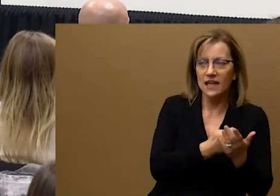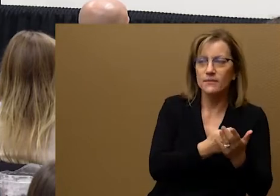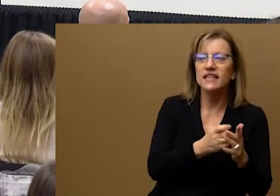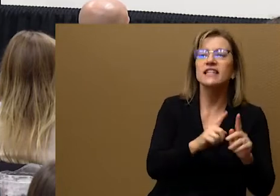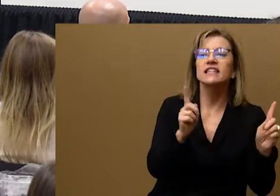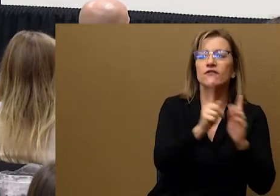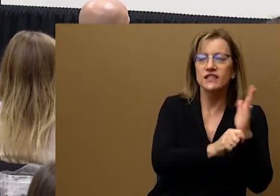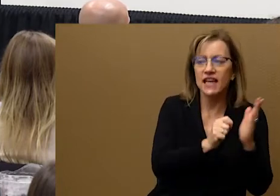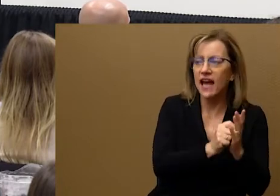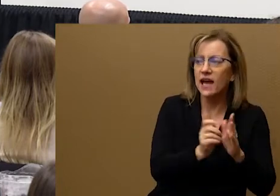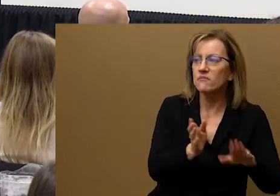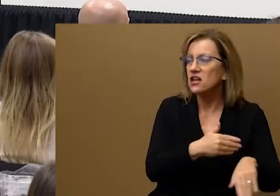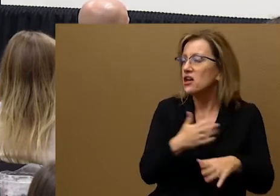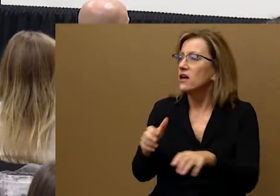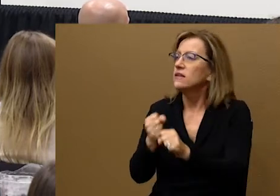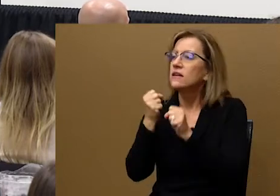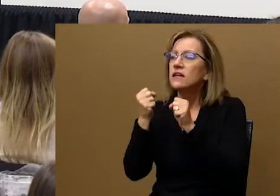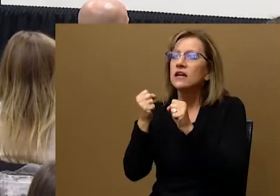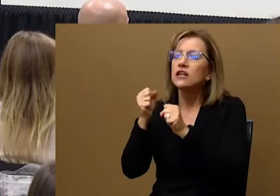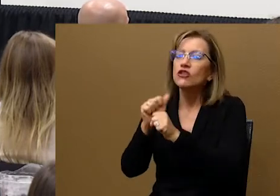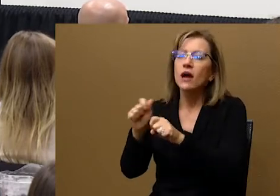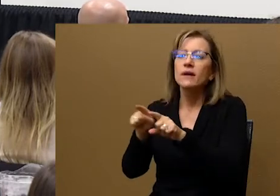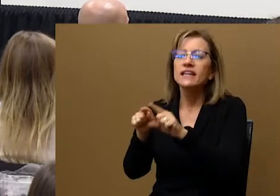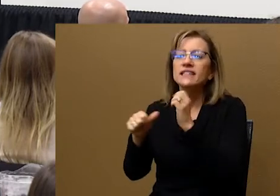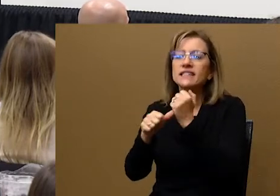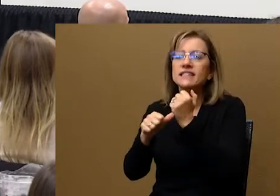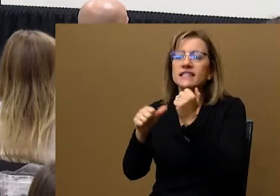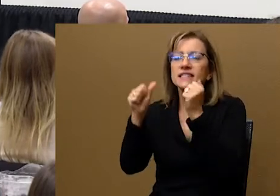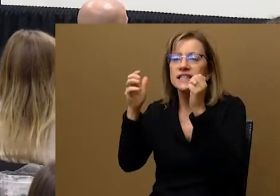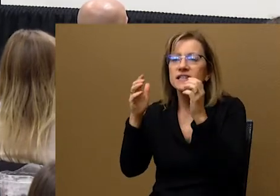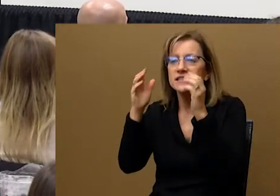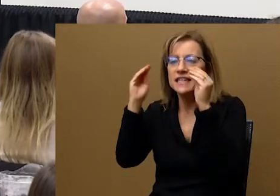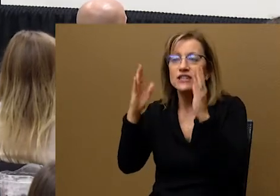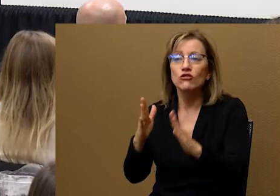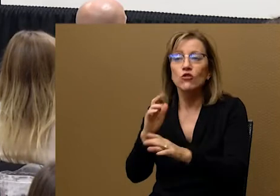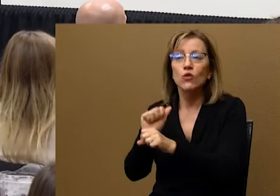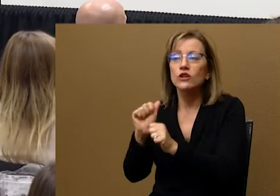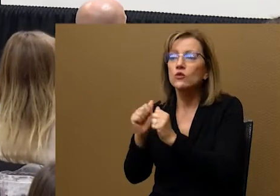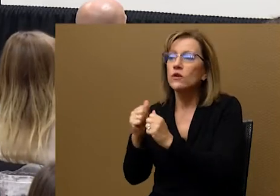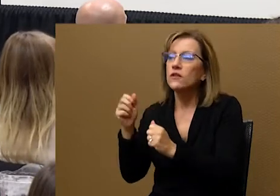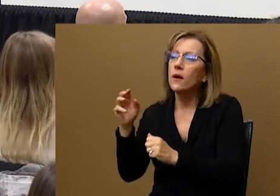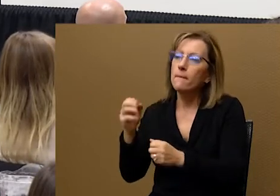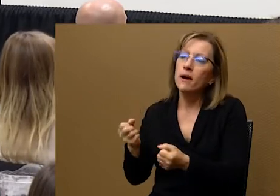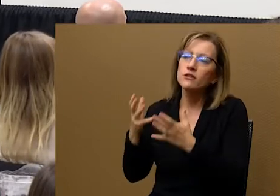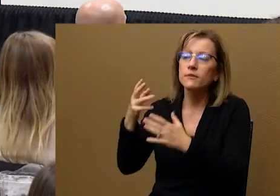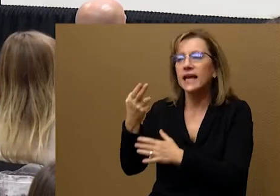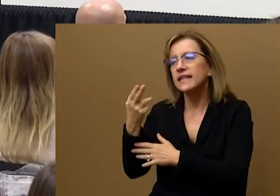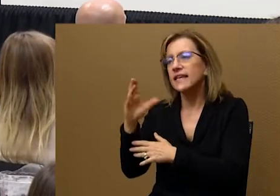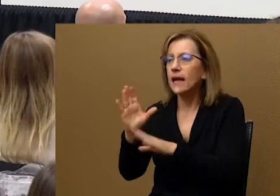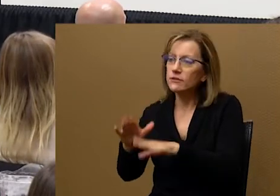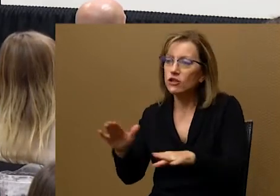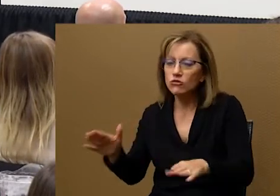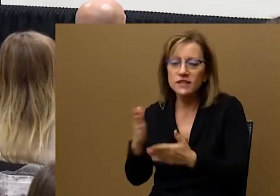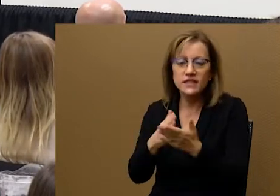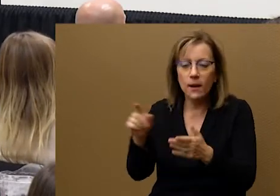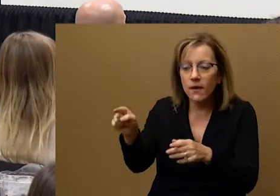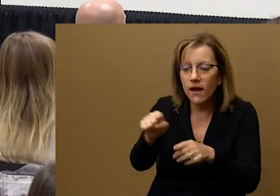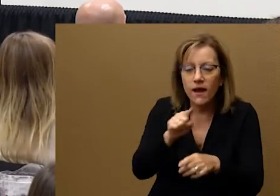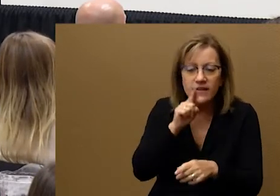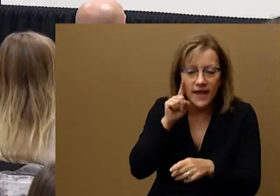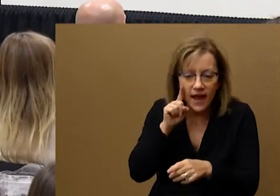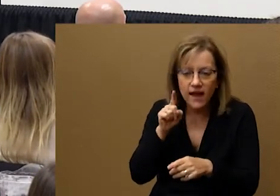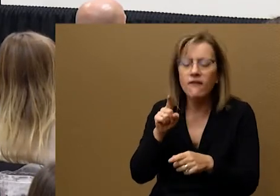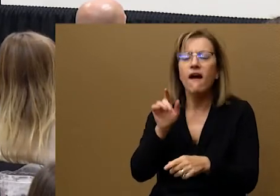time. I got a job as an assistant teacher working with multiply handicapped children. Some of them were deaf. I started learning sign language.